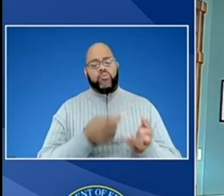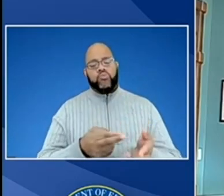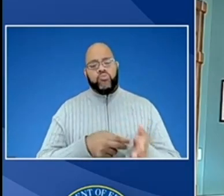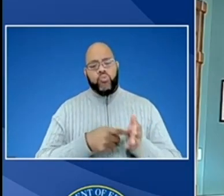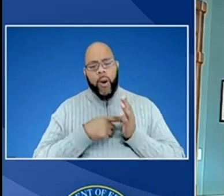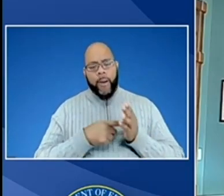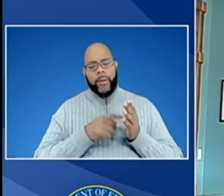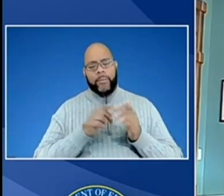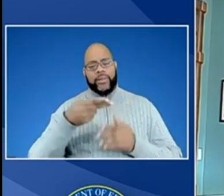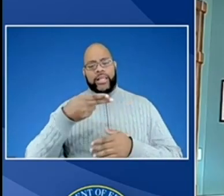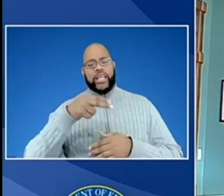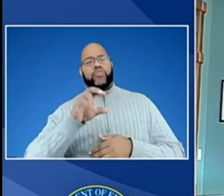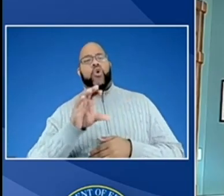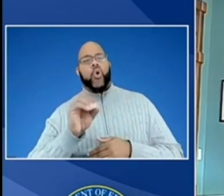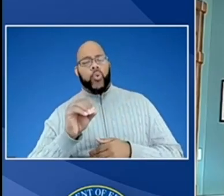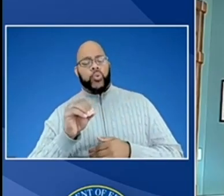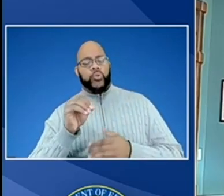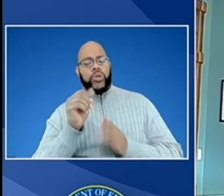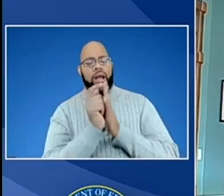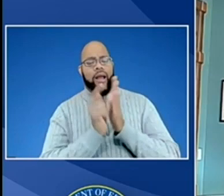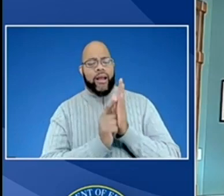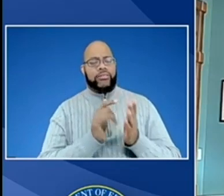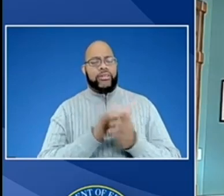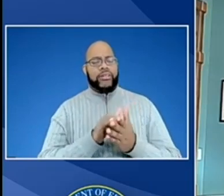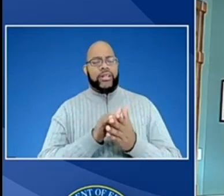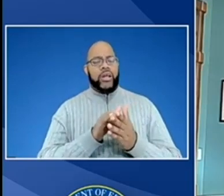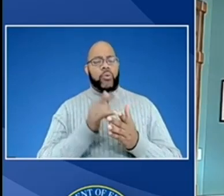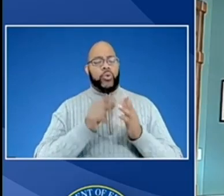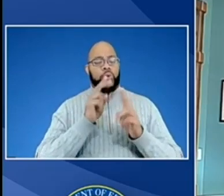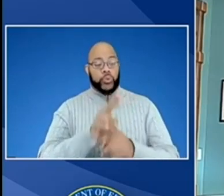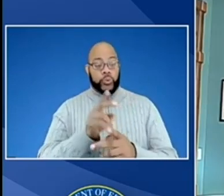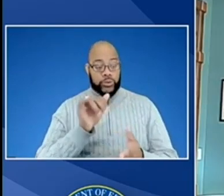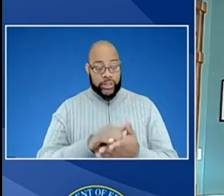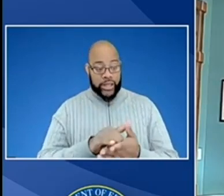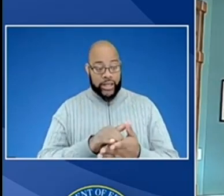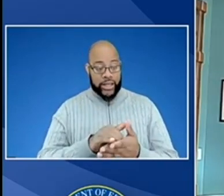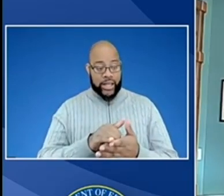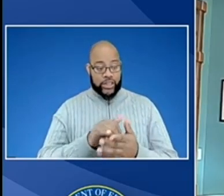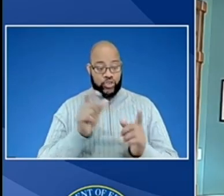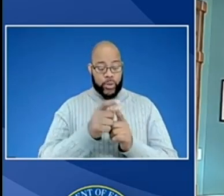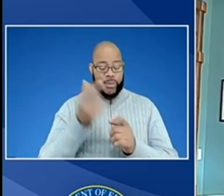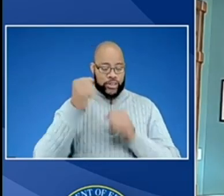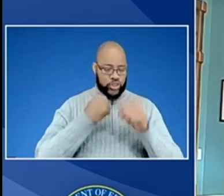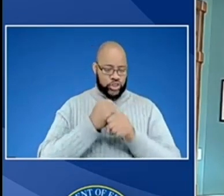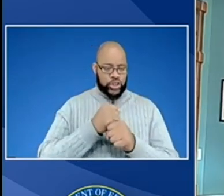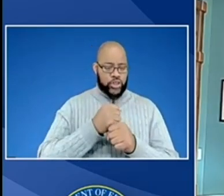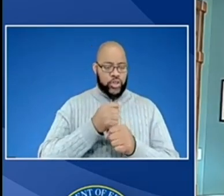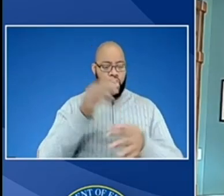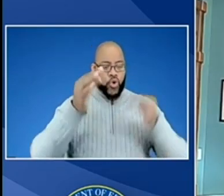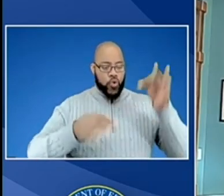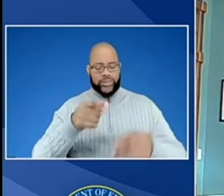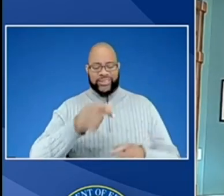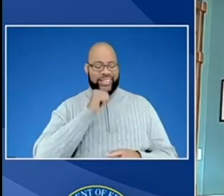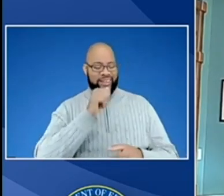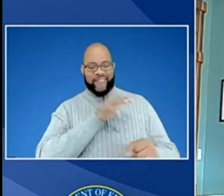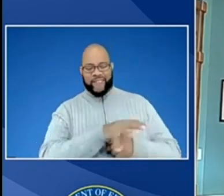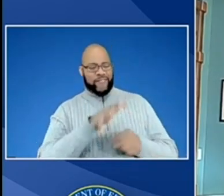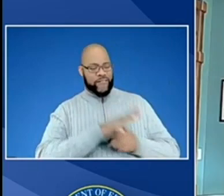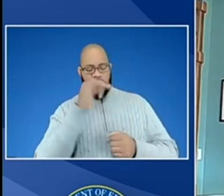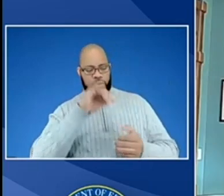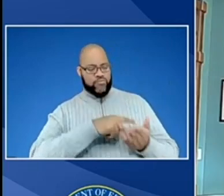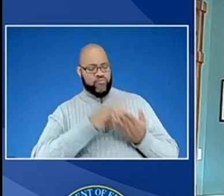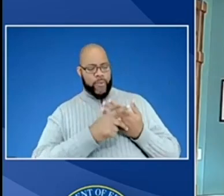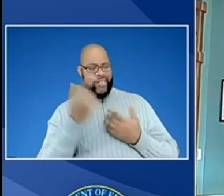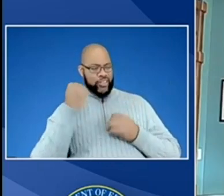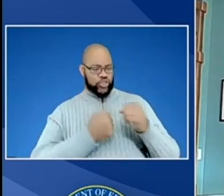the HEROES Act, the statute used by the department last year, included the same term, which the Supreme Court found to be insufficient for the program last